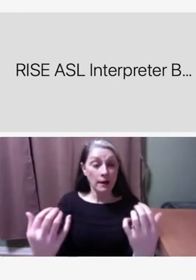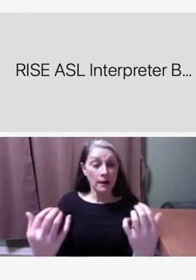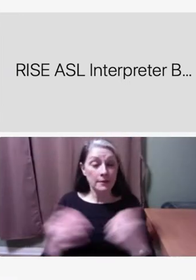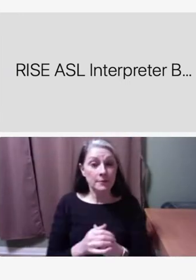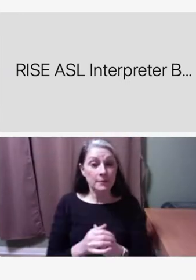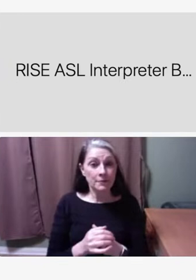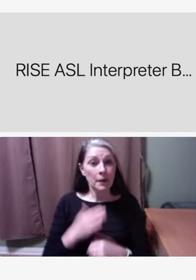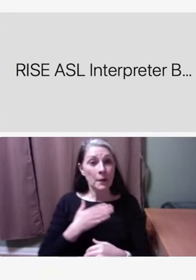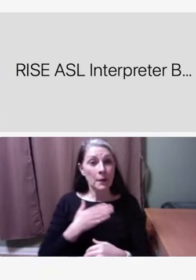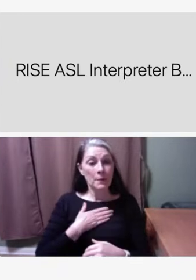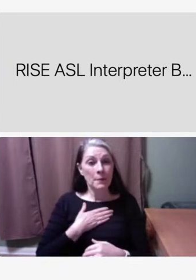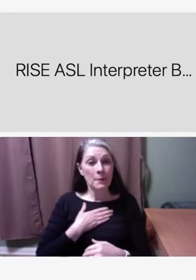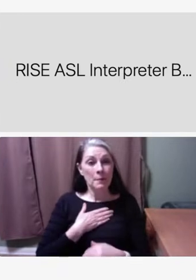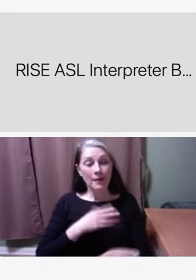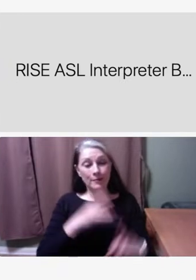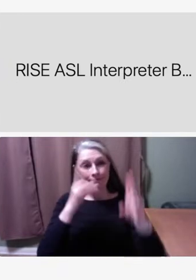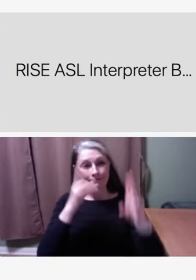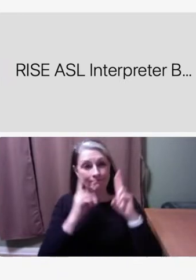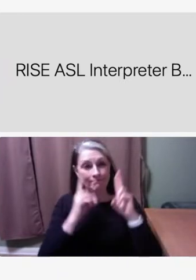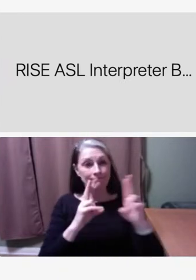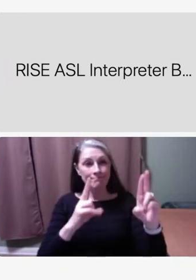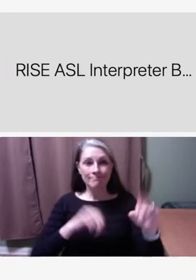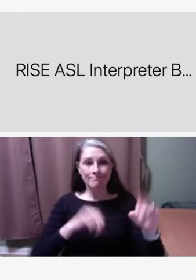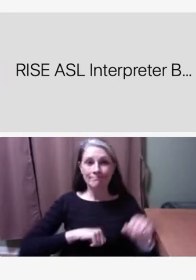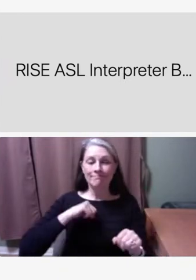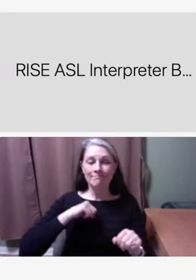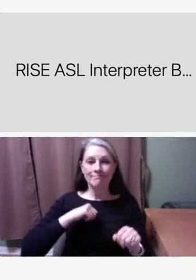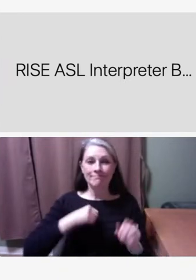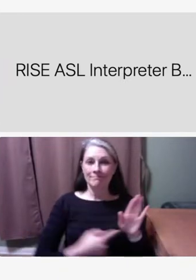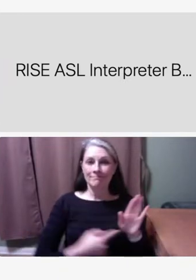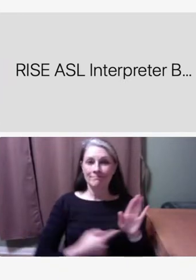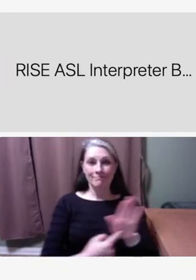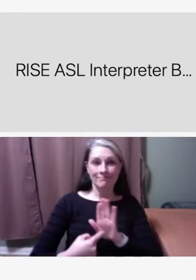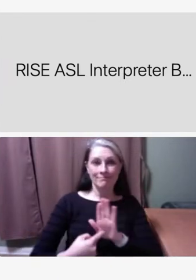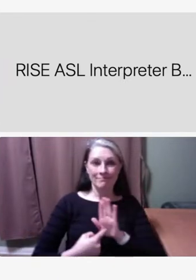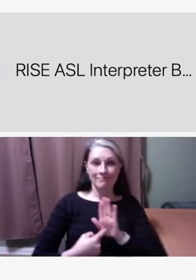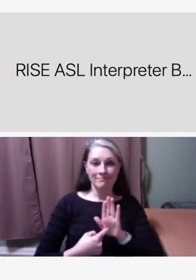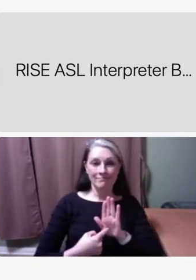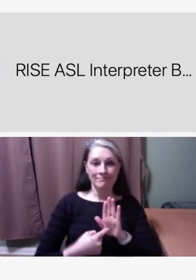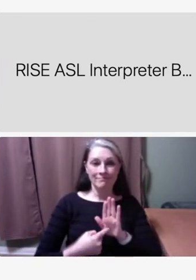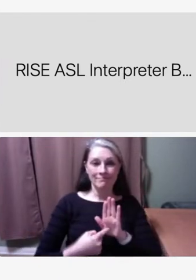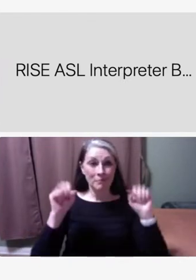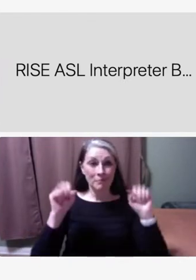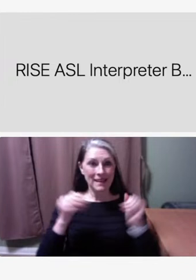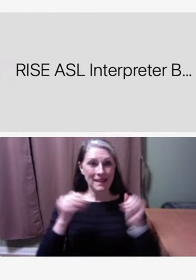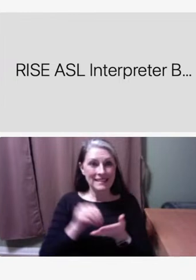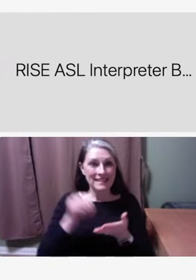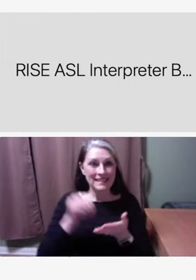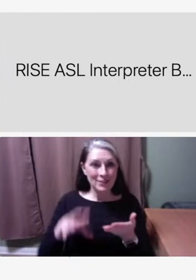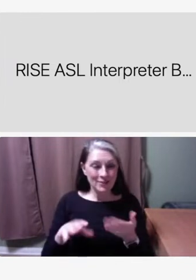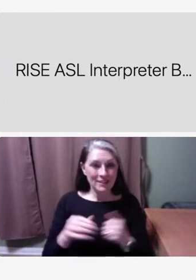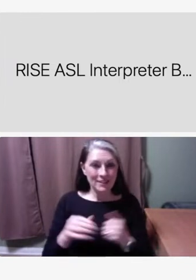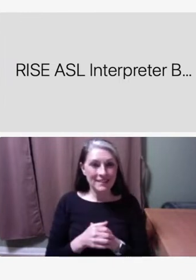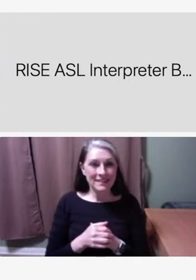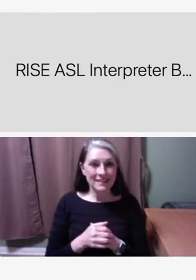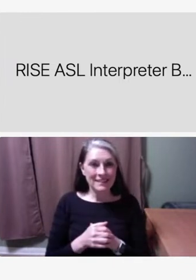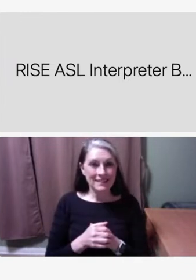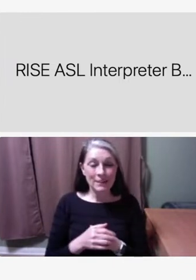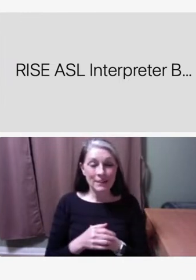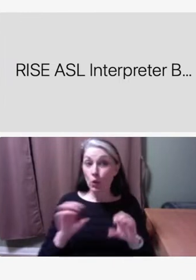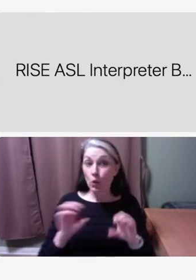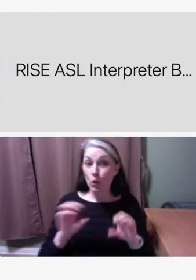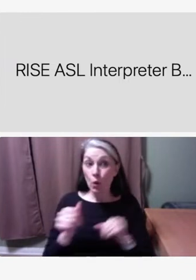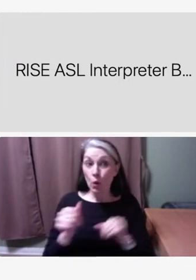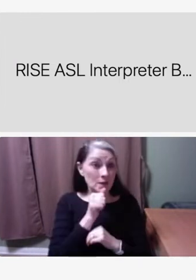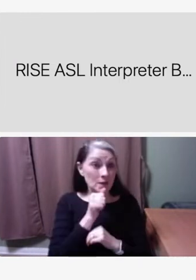my proud pleasure, to present to you tonight some amazing students. They're no secret. They are no stranger